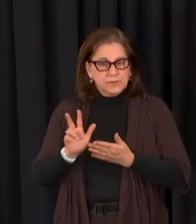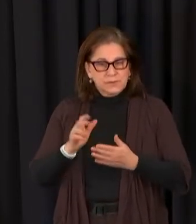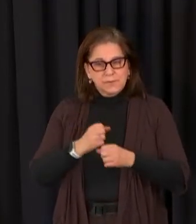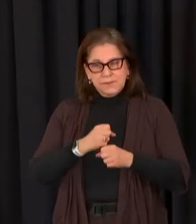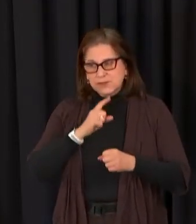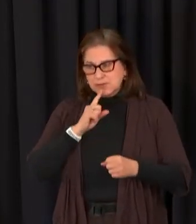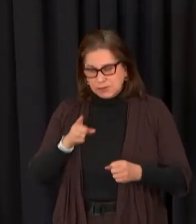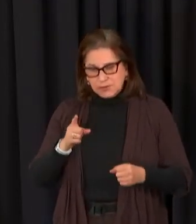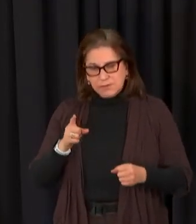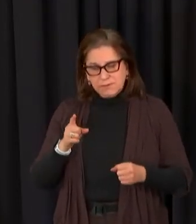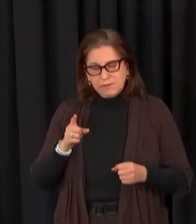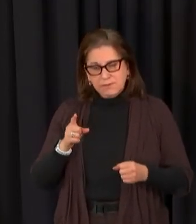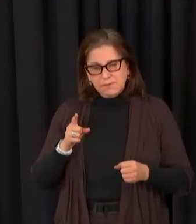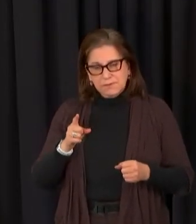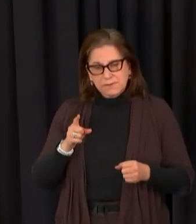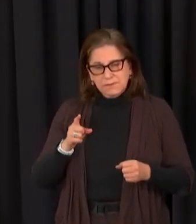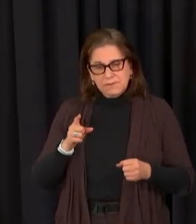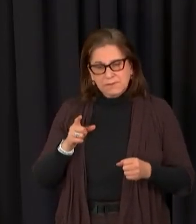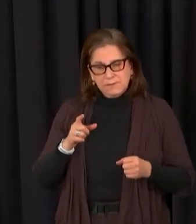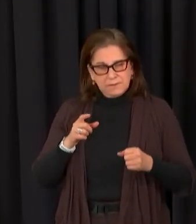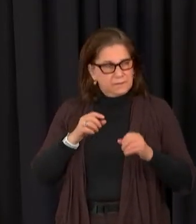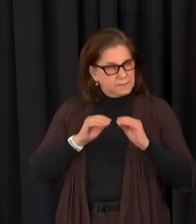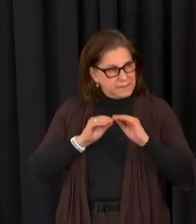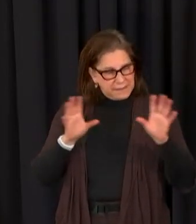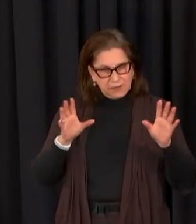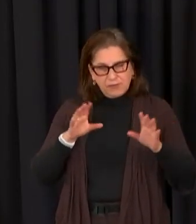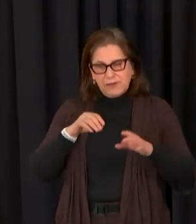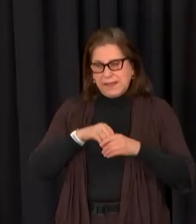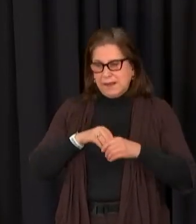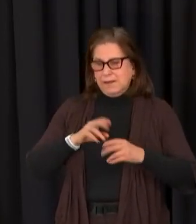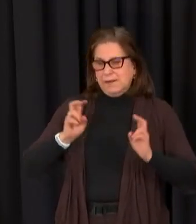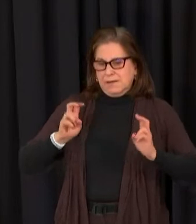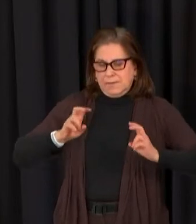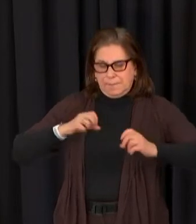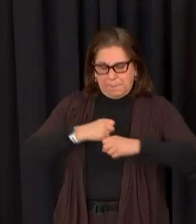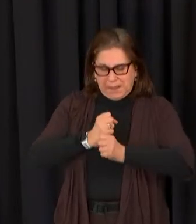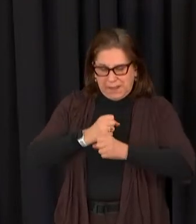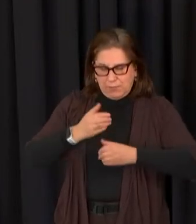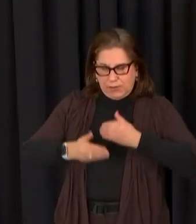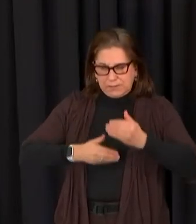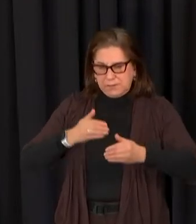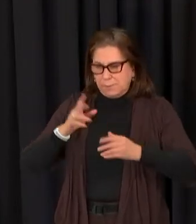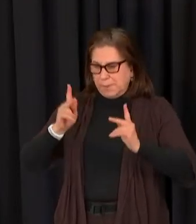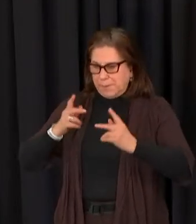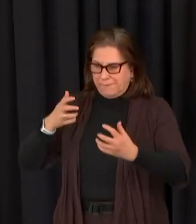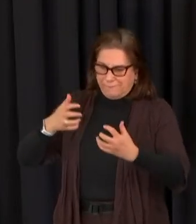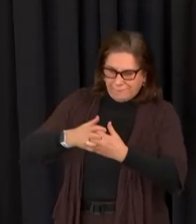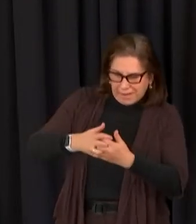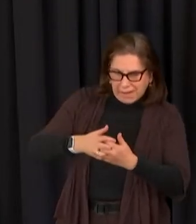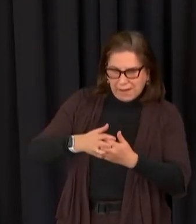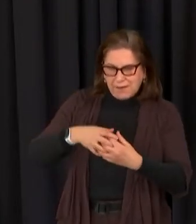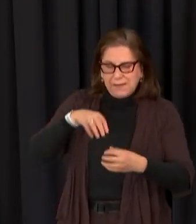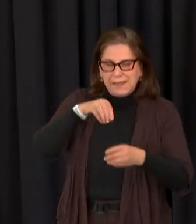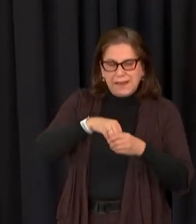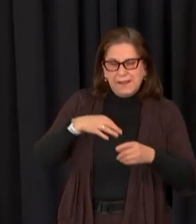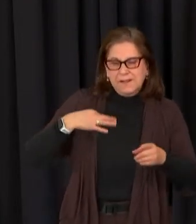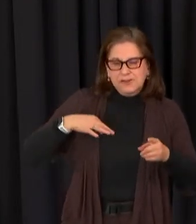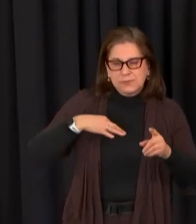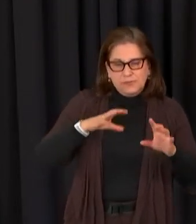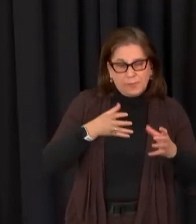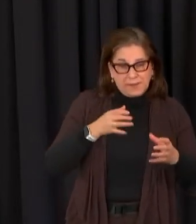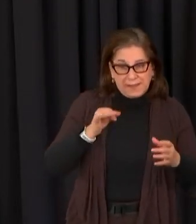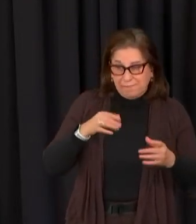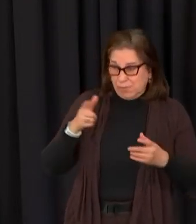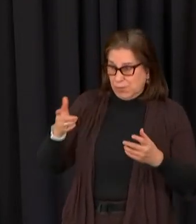to make that very clear that we are still only selecting through the pre-registration process individuals who are eligible. So even if you go on